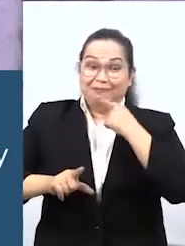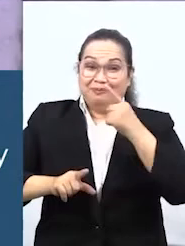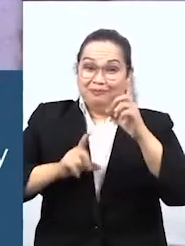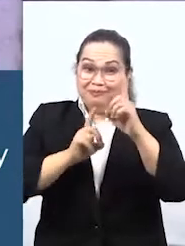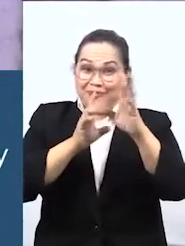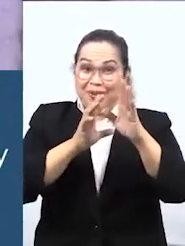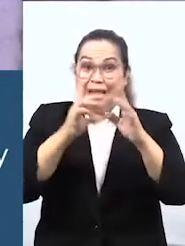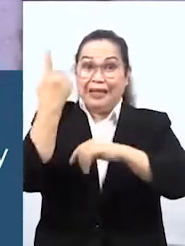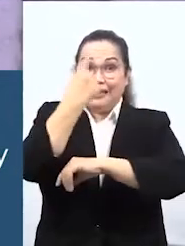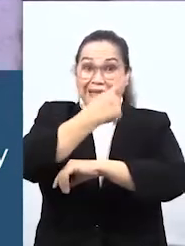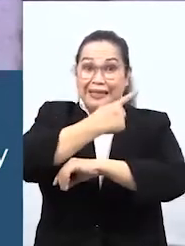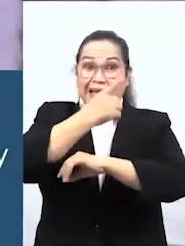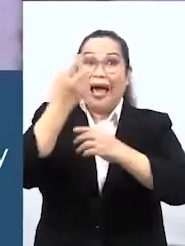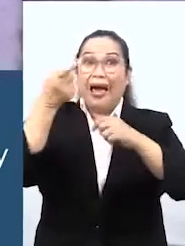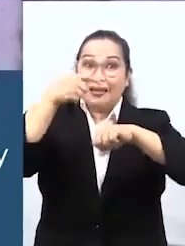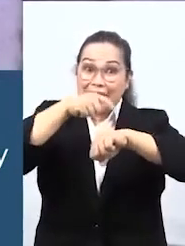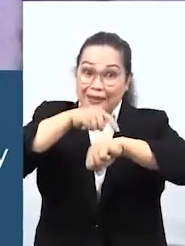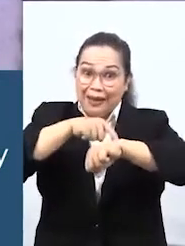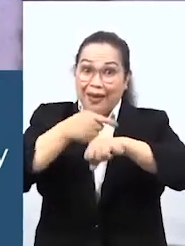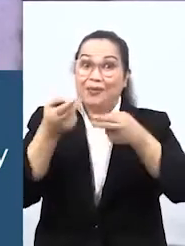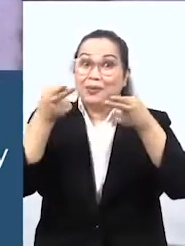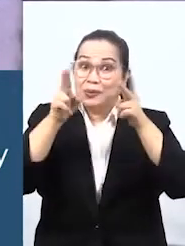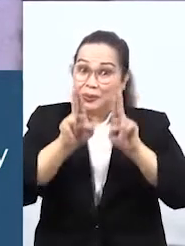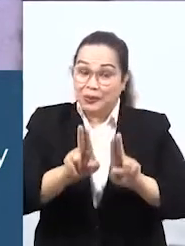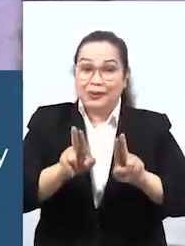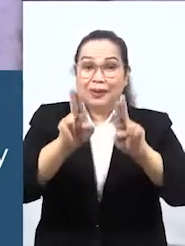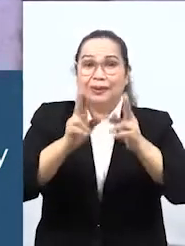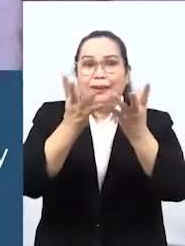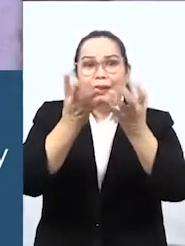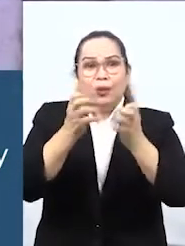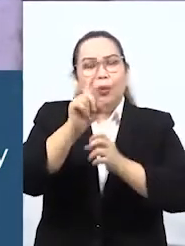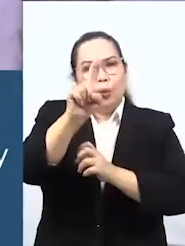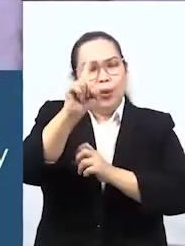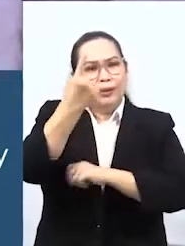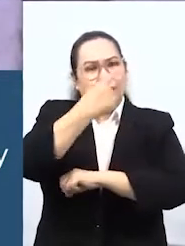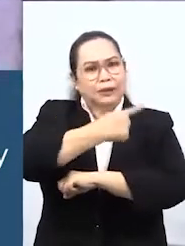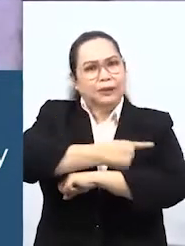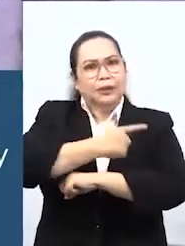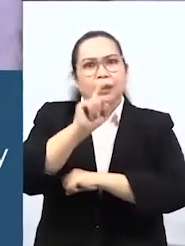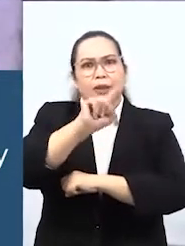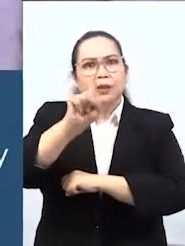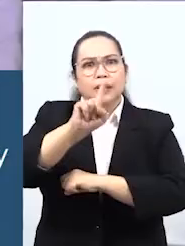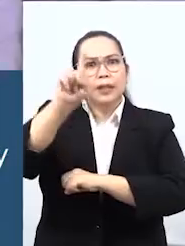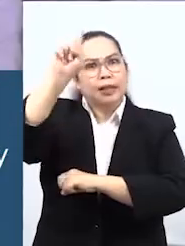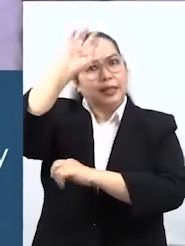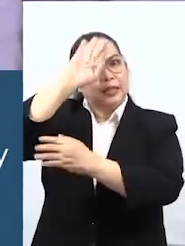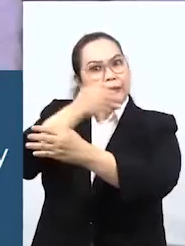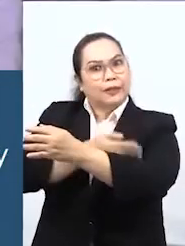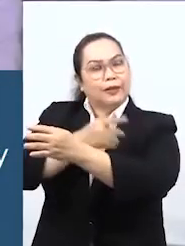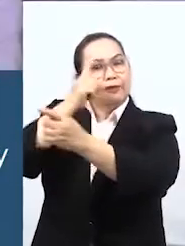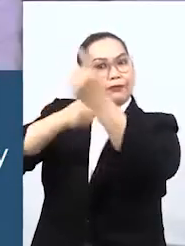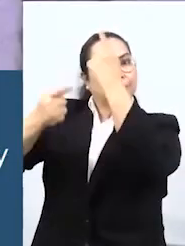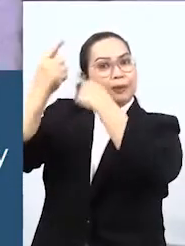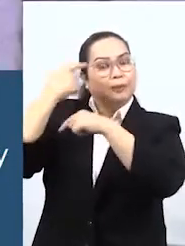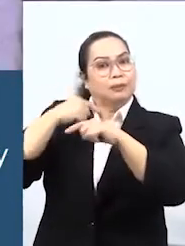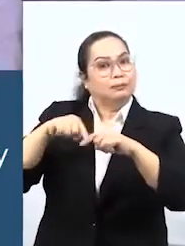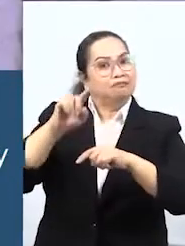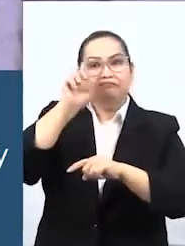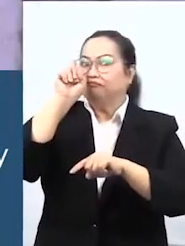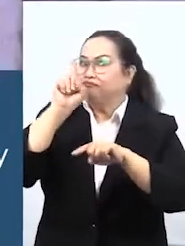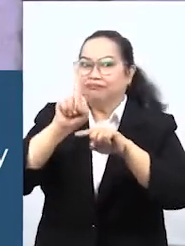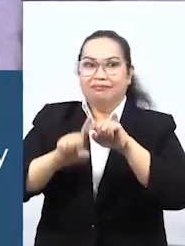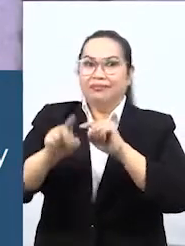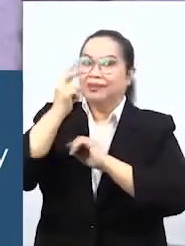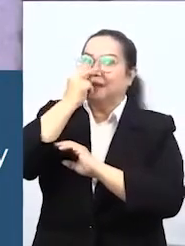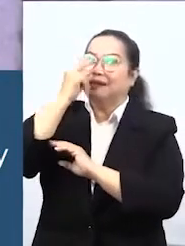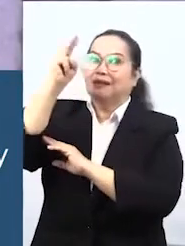days would come and they would long to see one of the days the the son of man will come but they would not